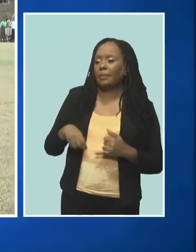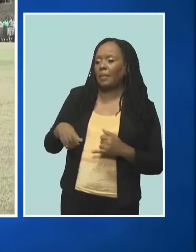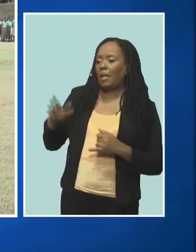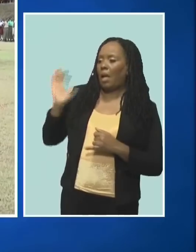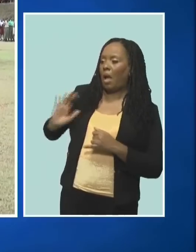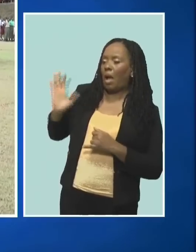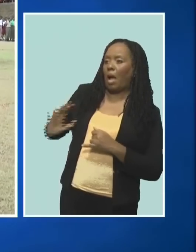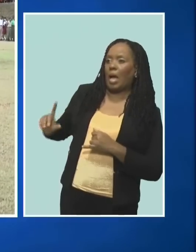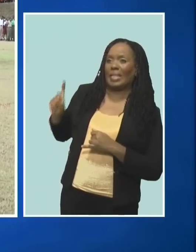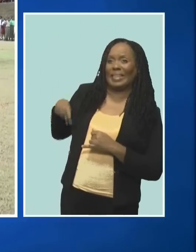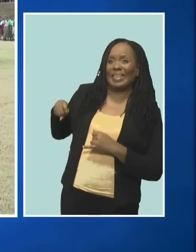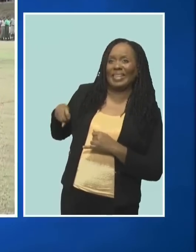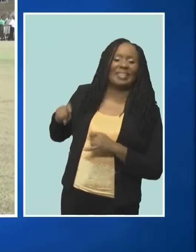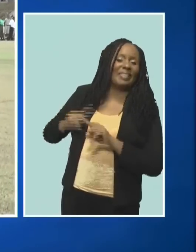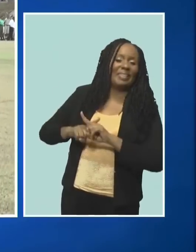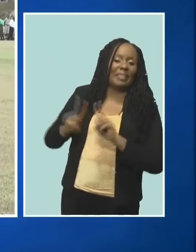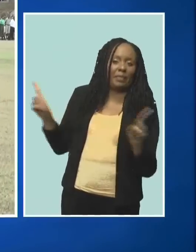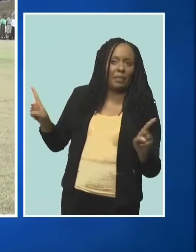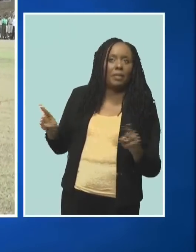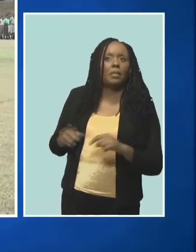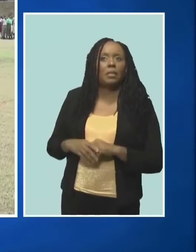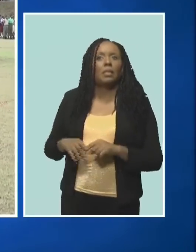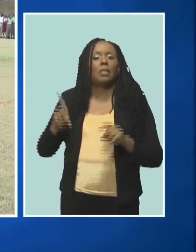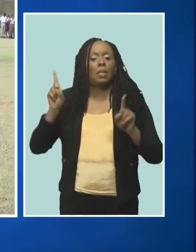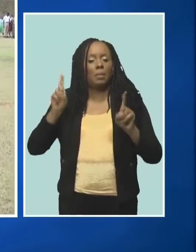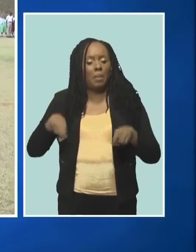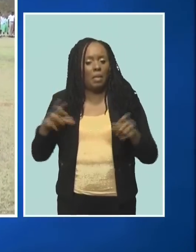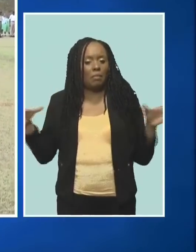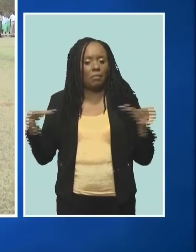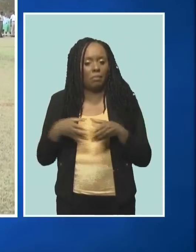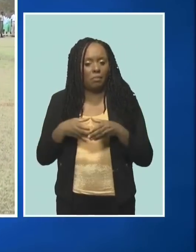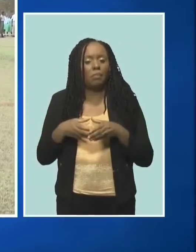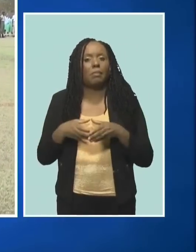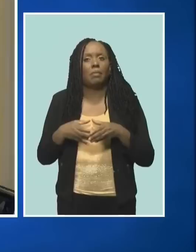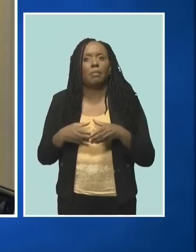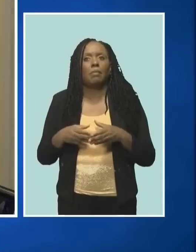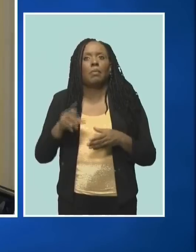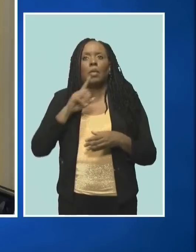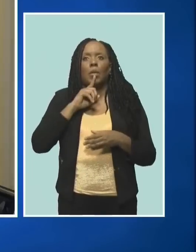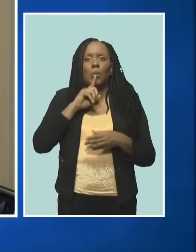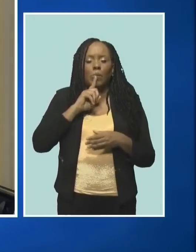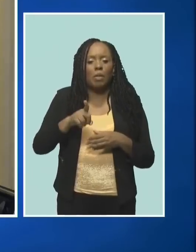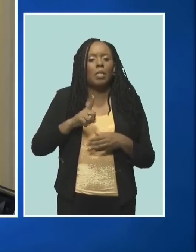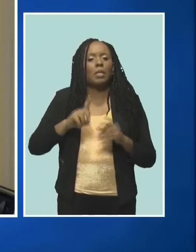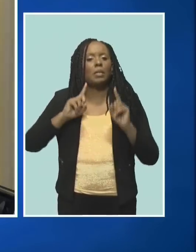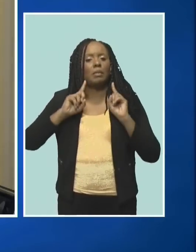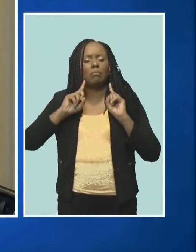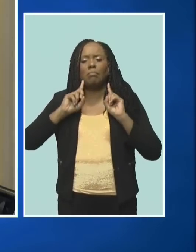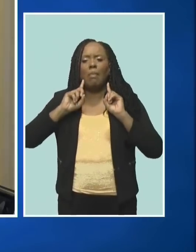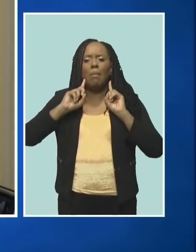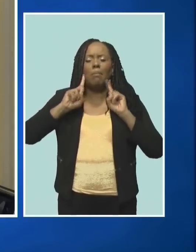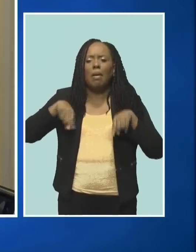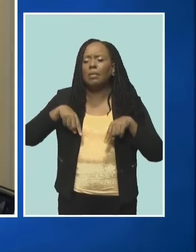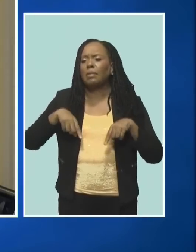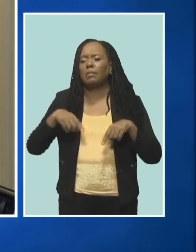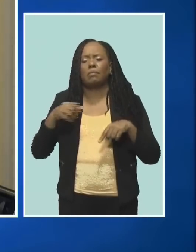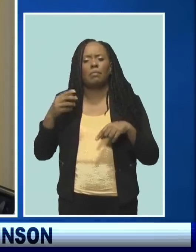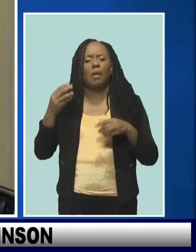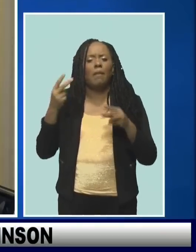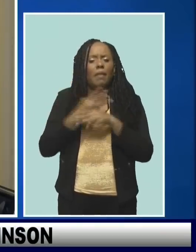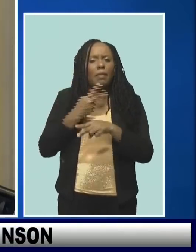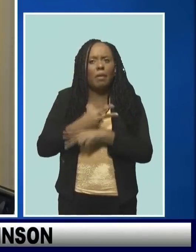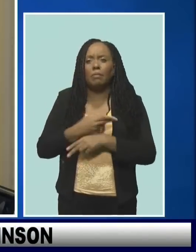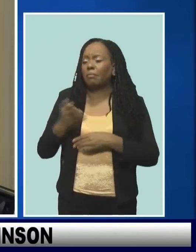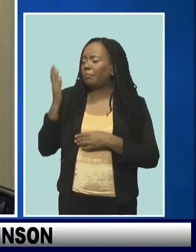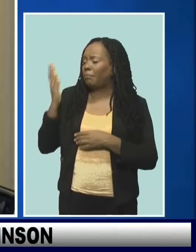must now band together and answer some pertinent questions. Is our present training syllabus sufficient